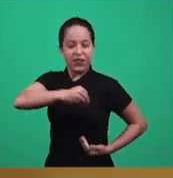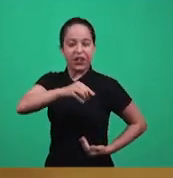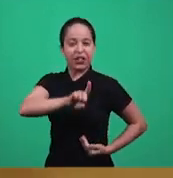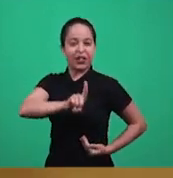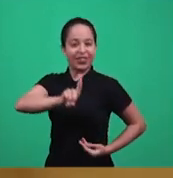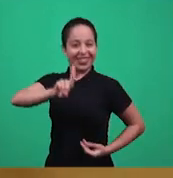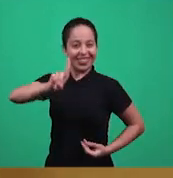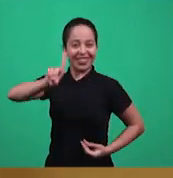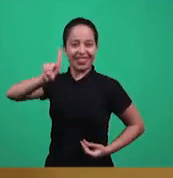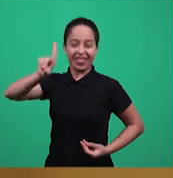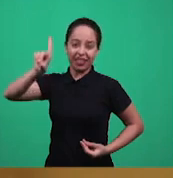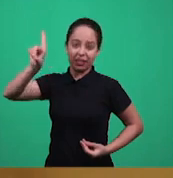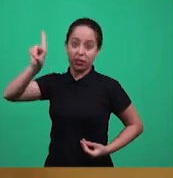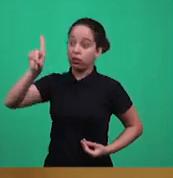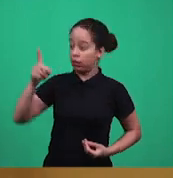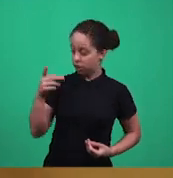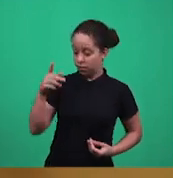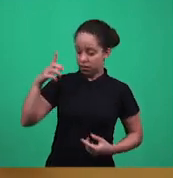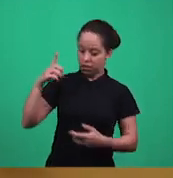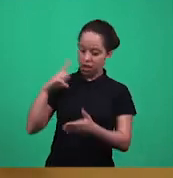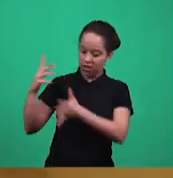And he shall be my son.